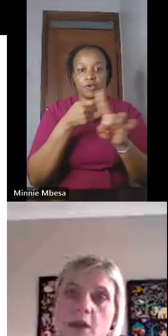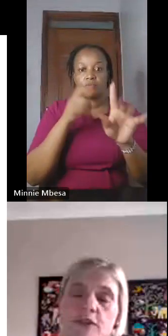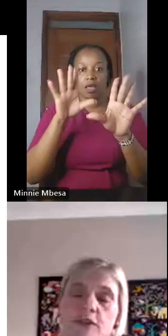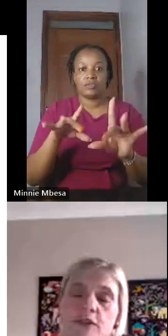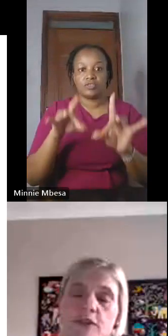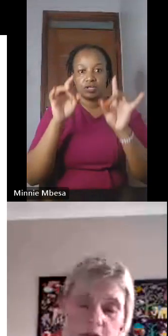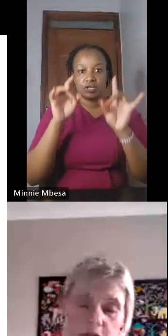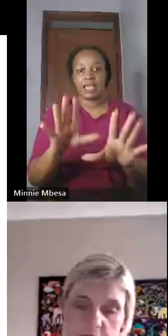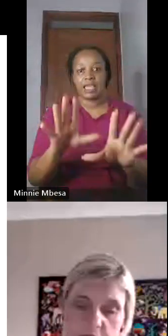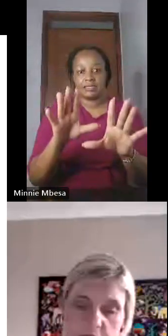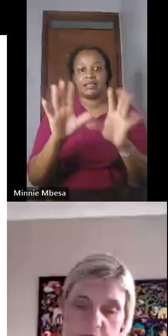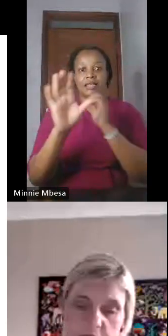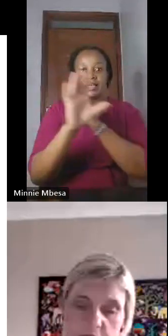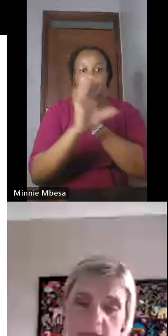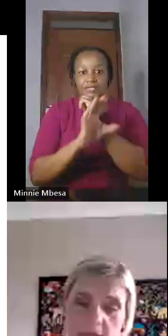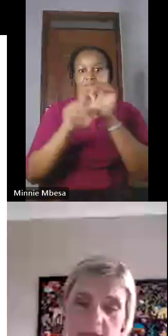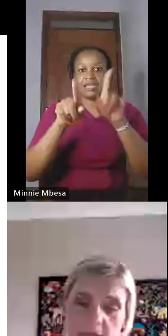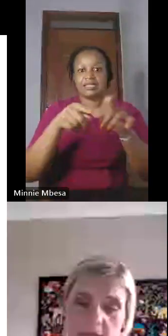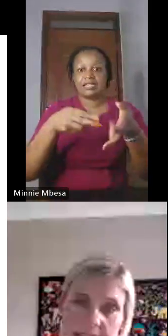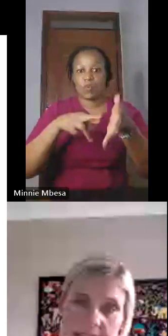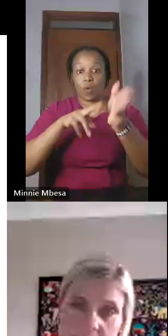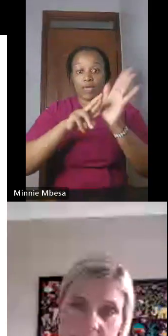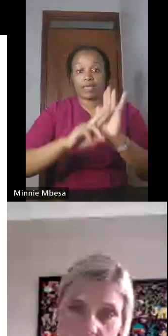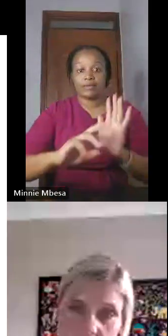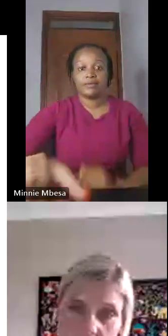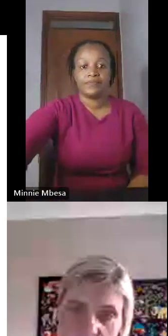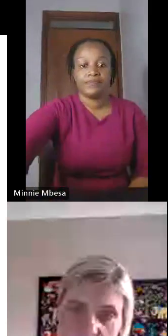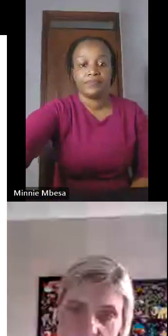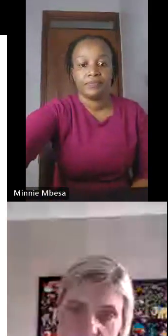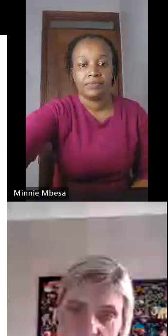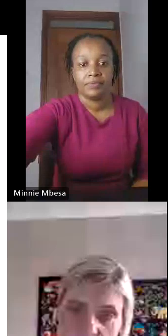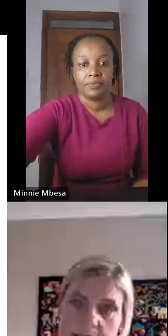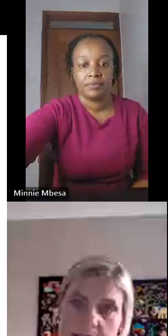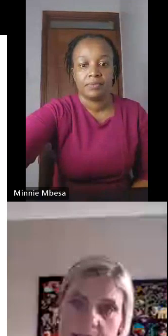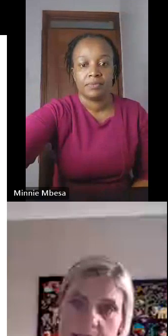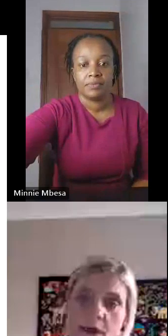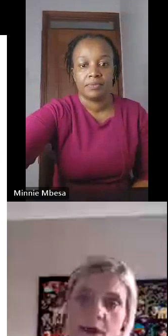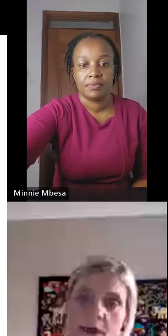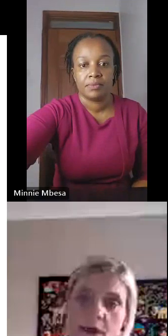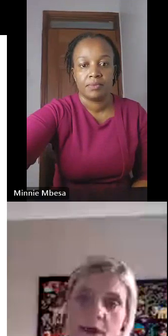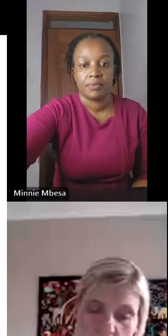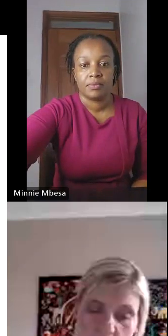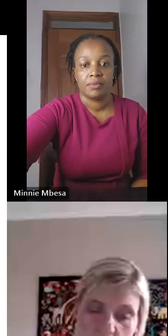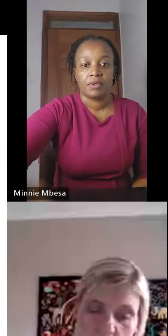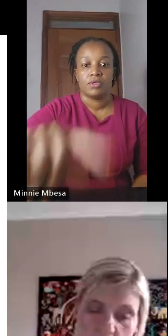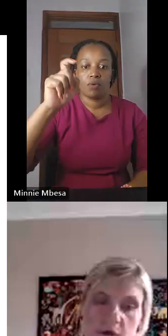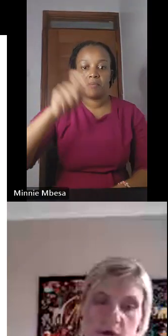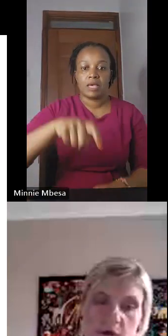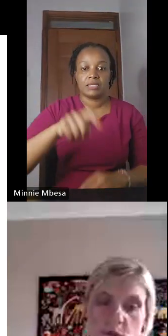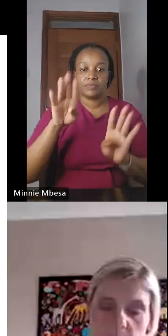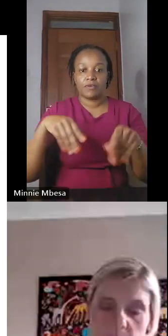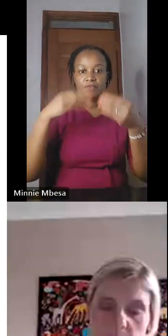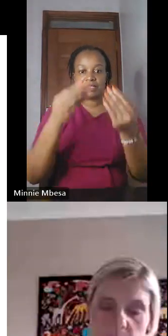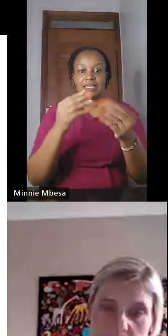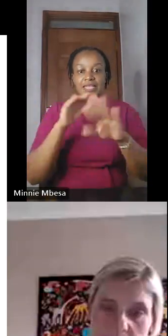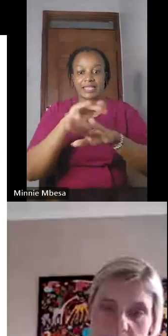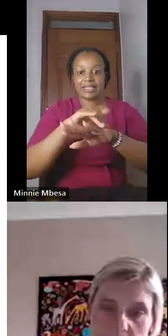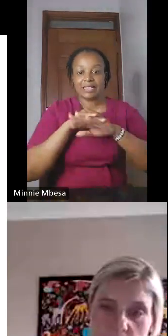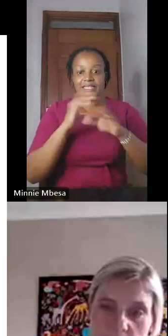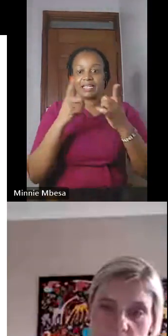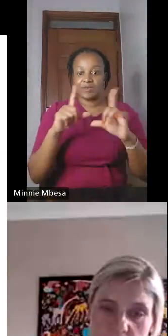requirements. So in other words, you need to provide an English language certificate because if you were successful, when